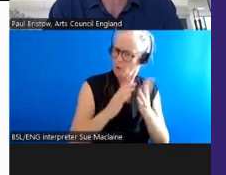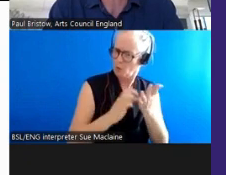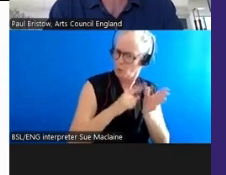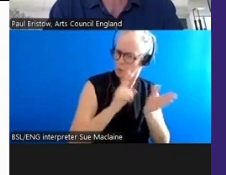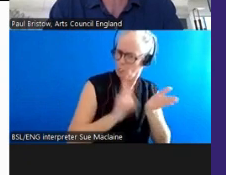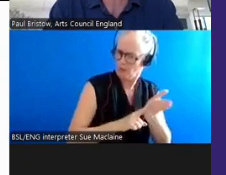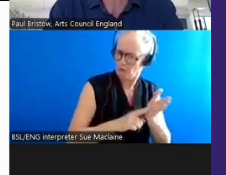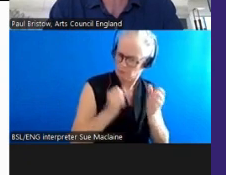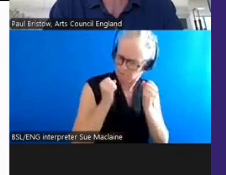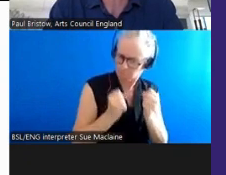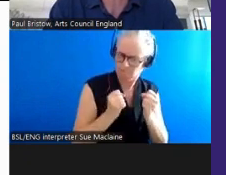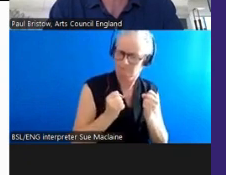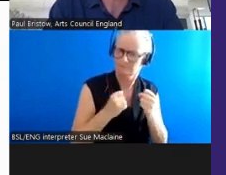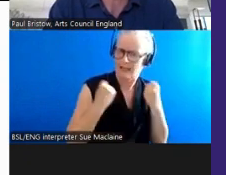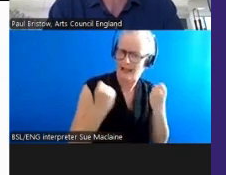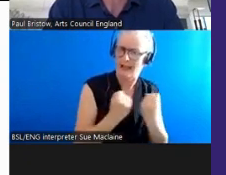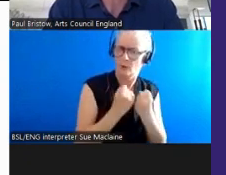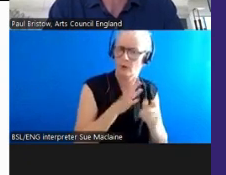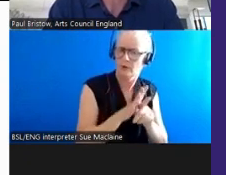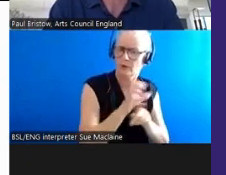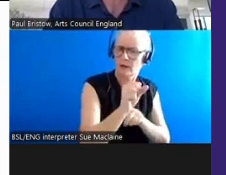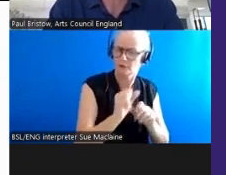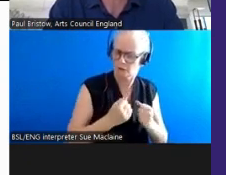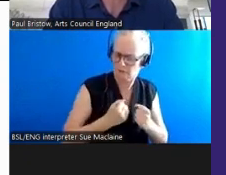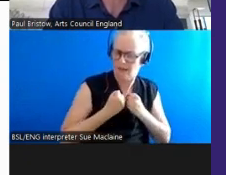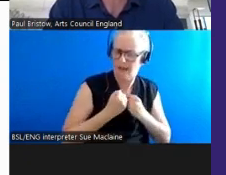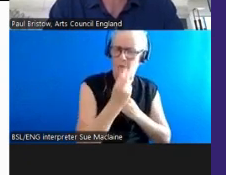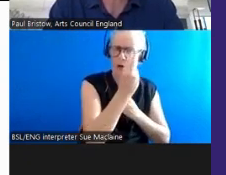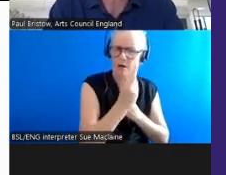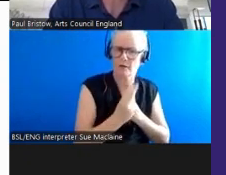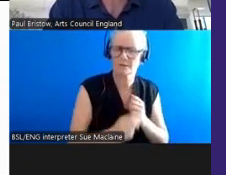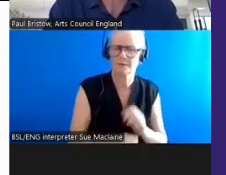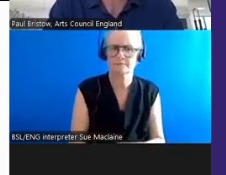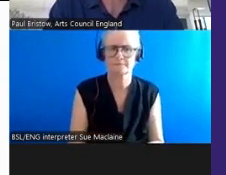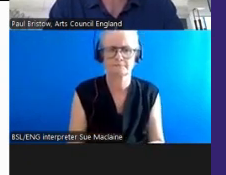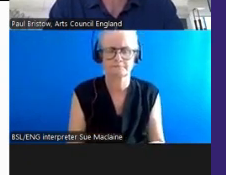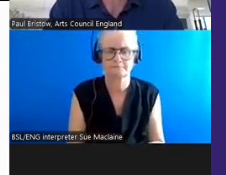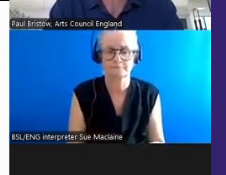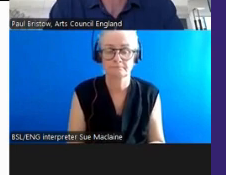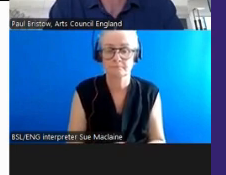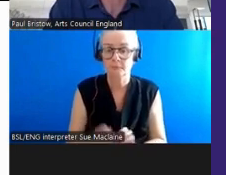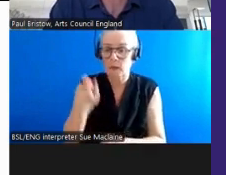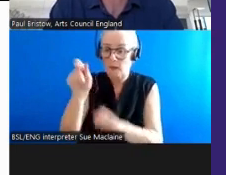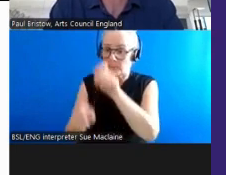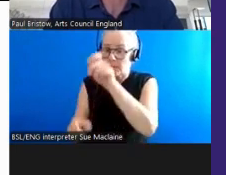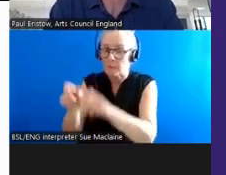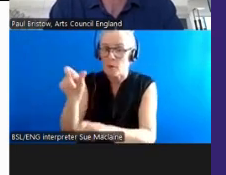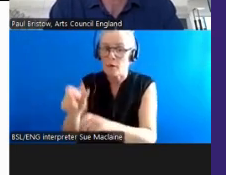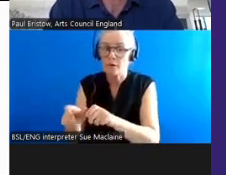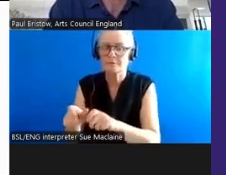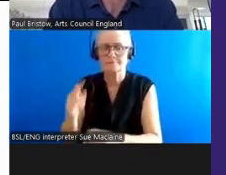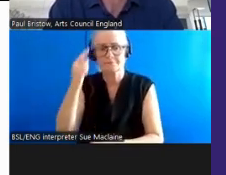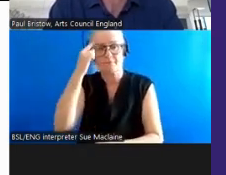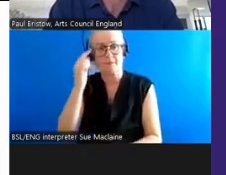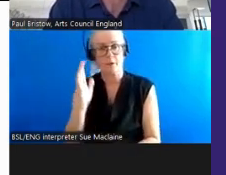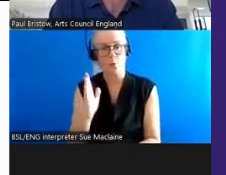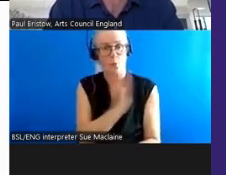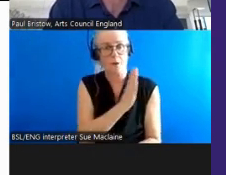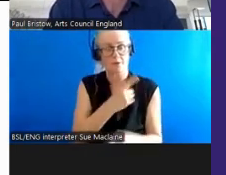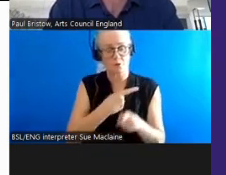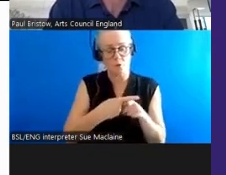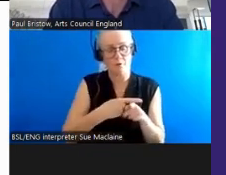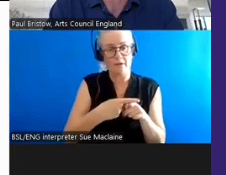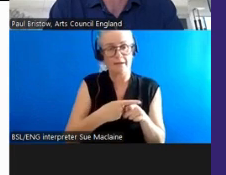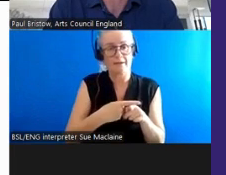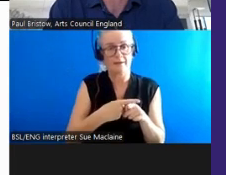Other combined authorities are thinking about new ways of involving people. So the West of England Combined Authority have for a